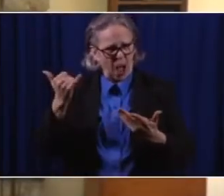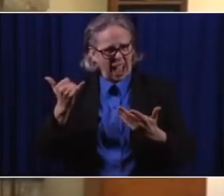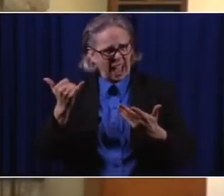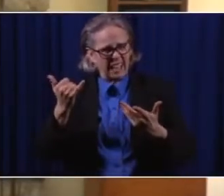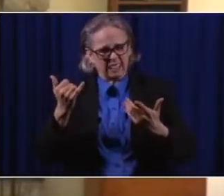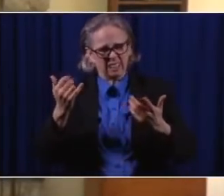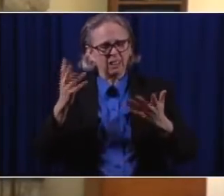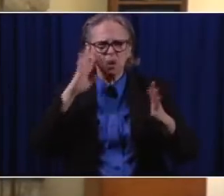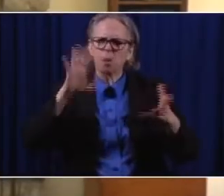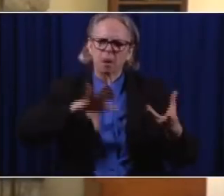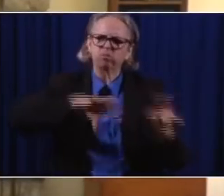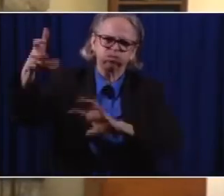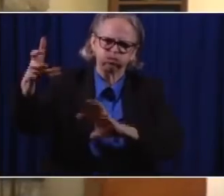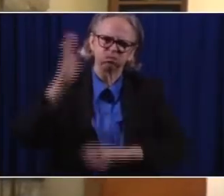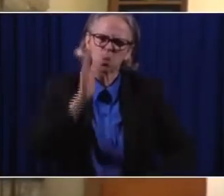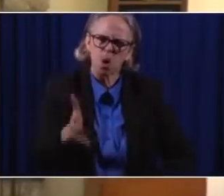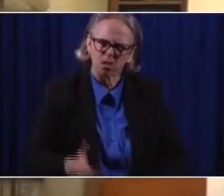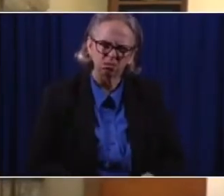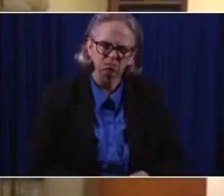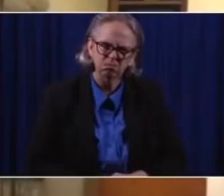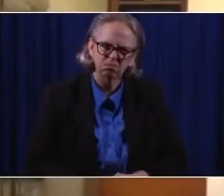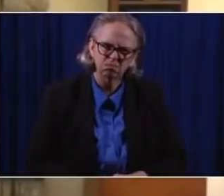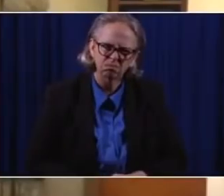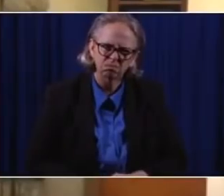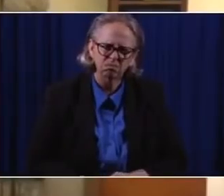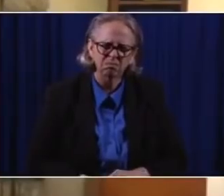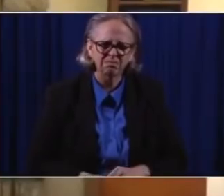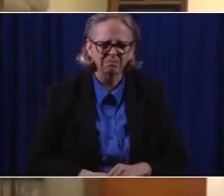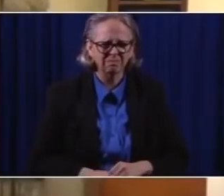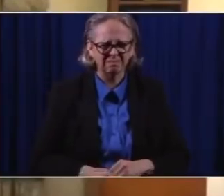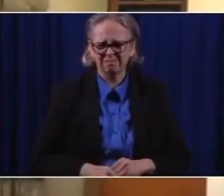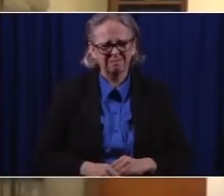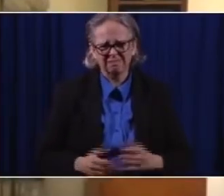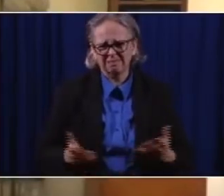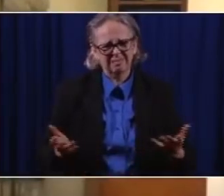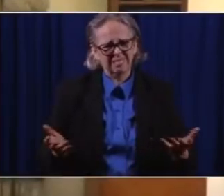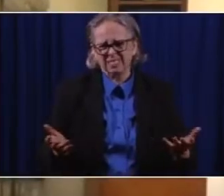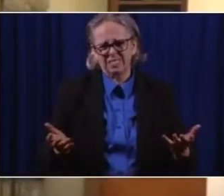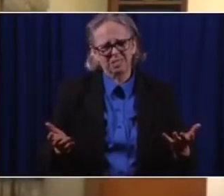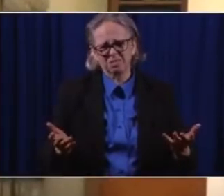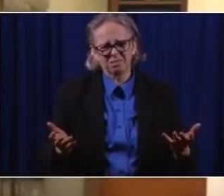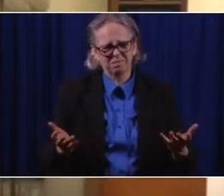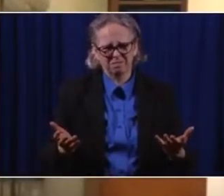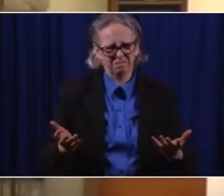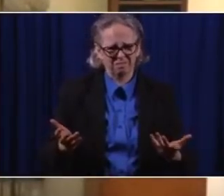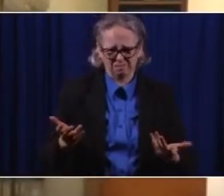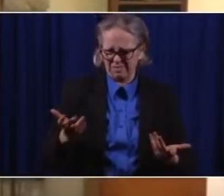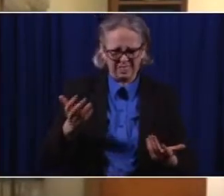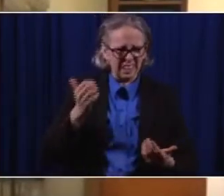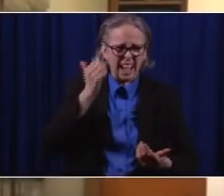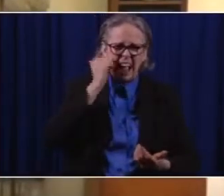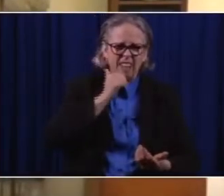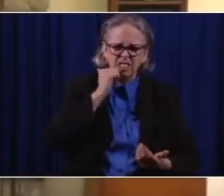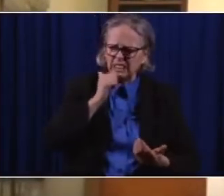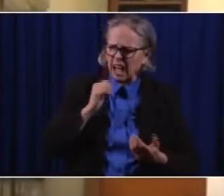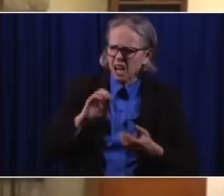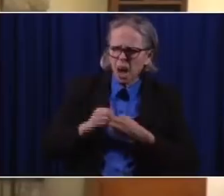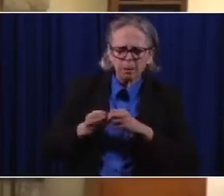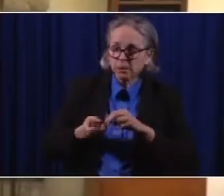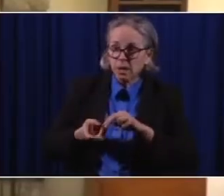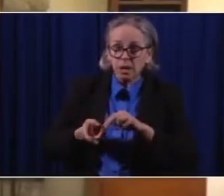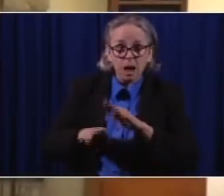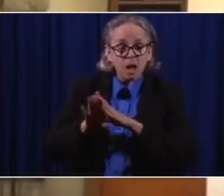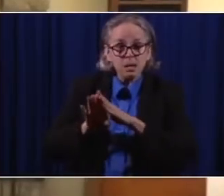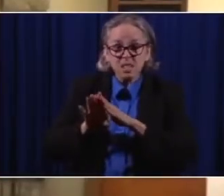go up at the rate it's going. And just look at how much it's jumping every single day. So it's not a